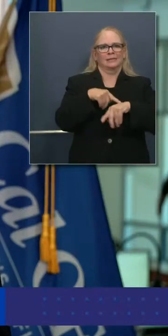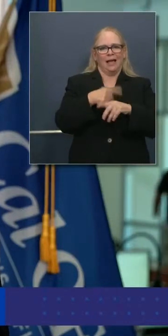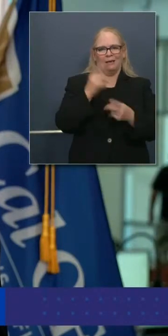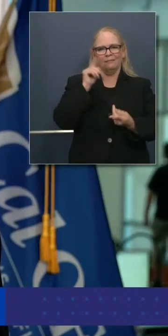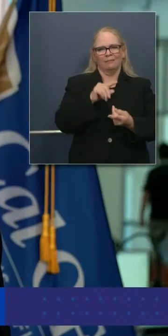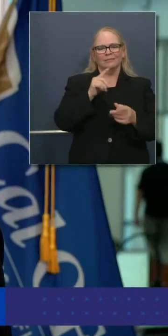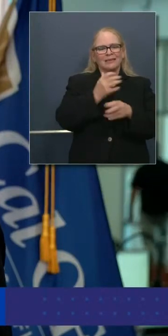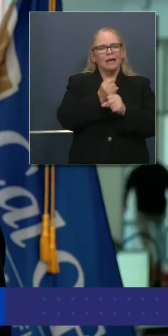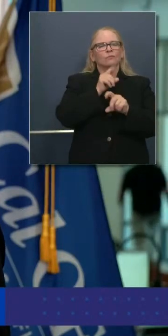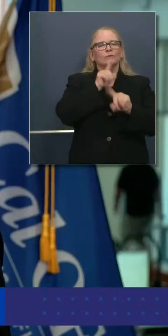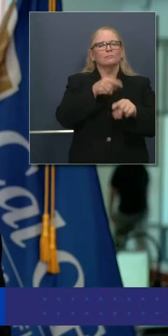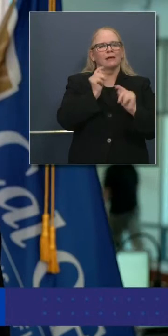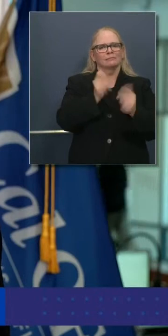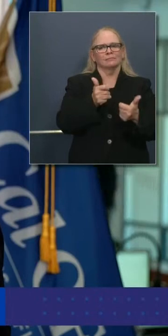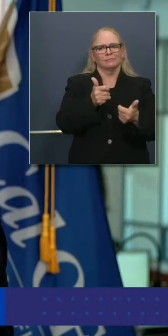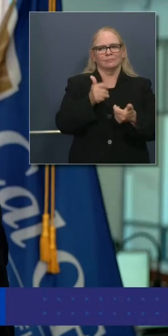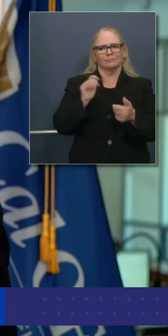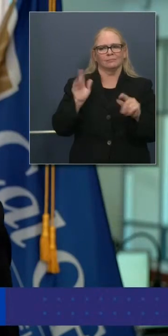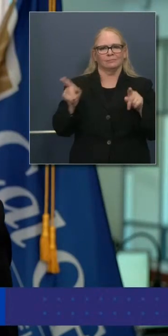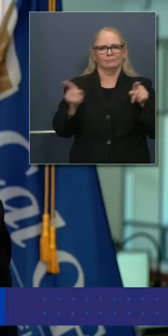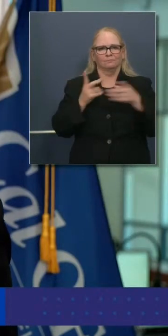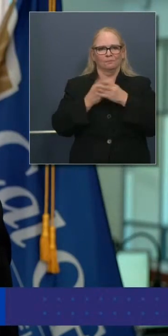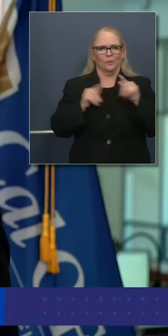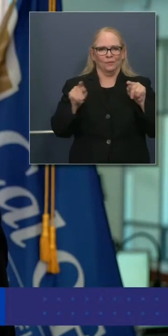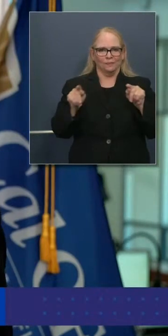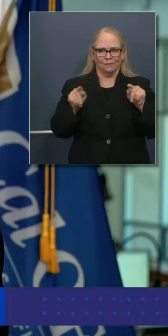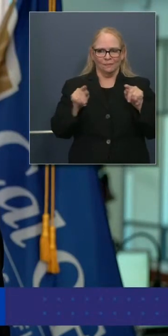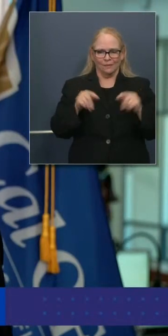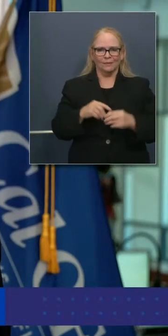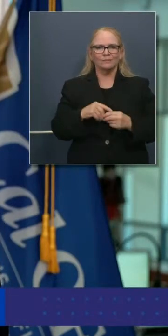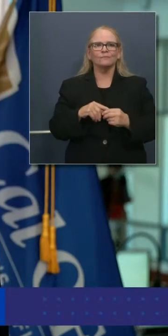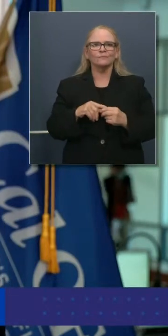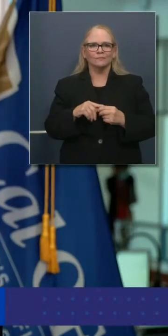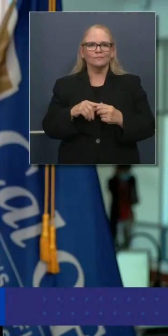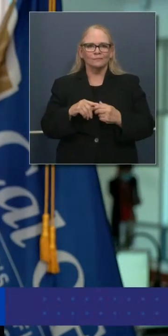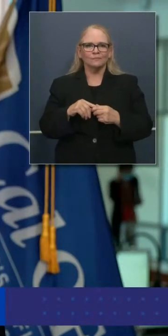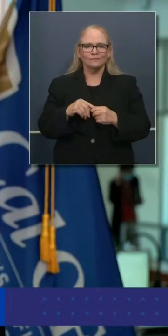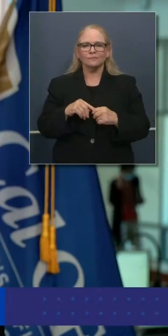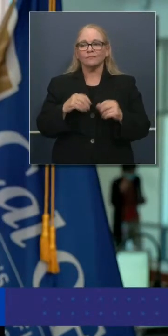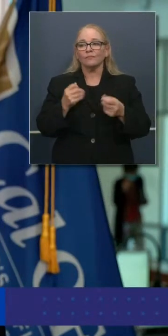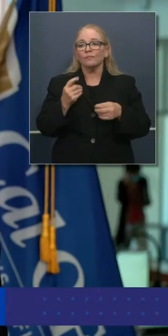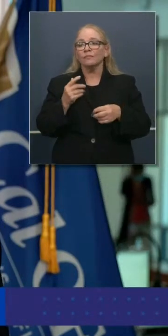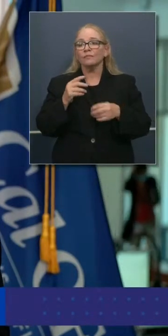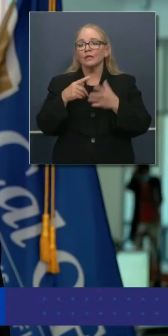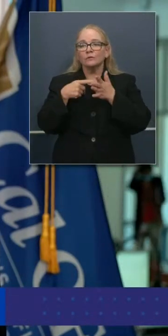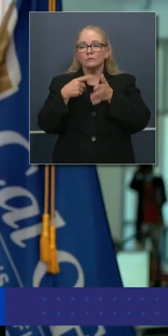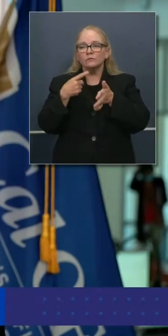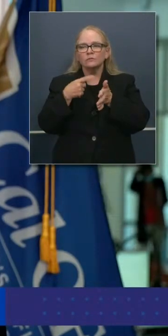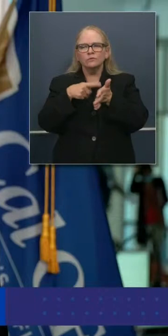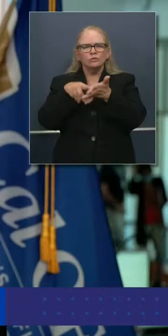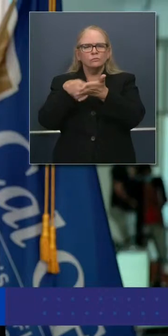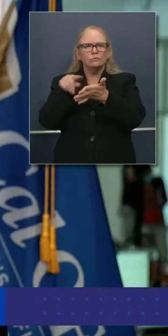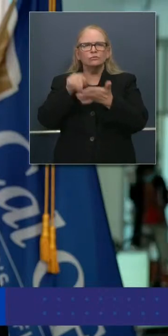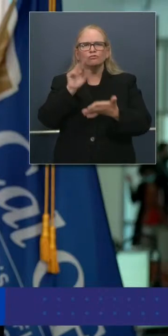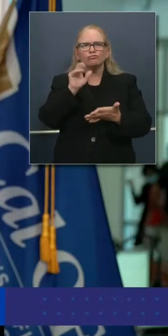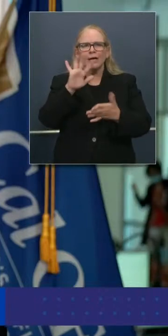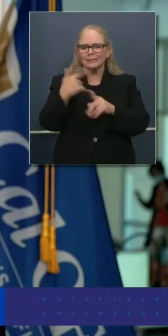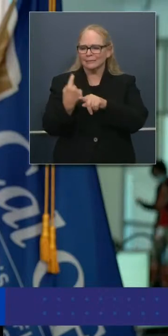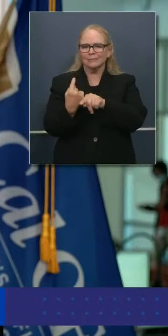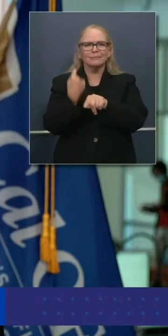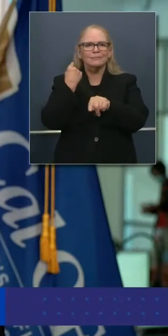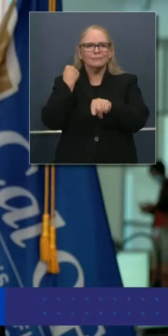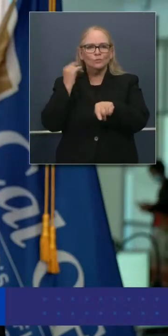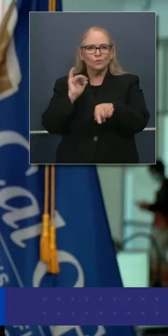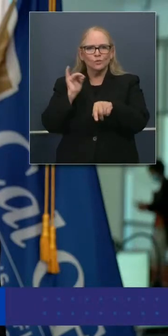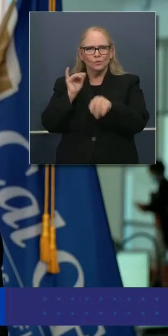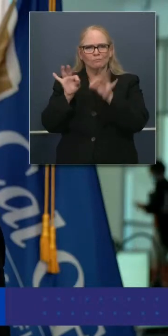forward to testing even more and being more strategic with tracking transmission throughout the state, that we will be